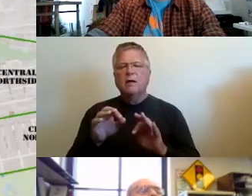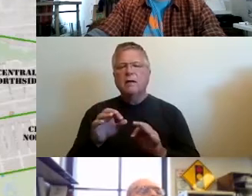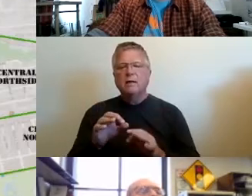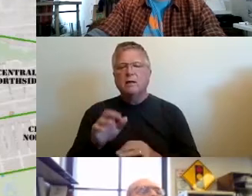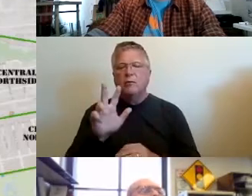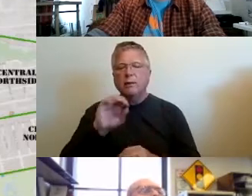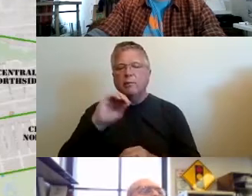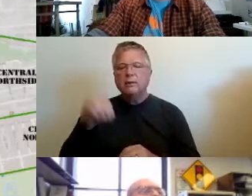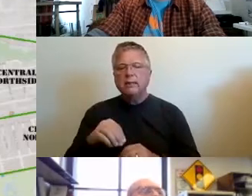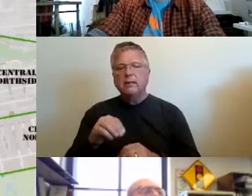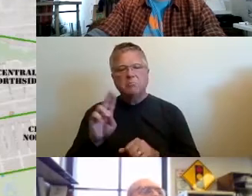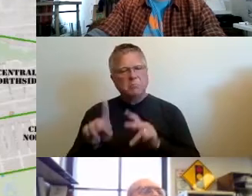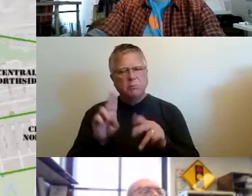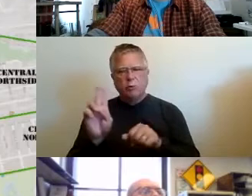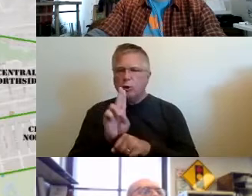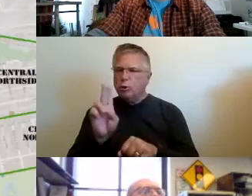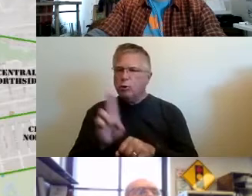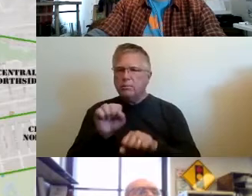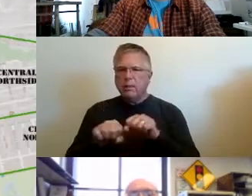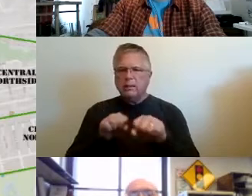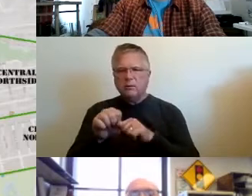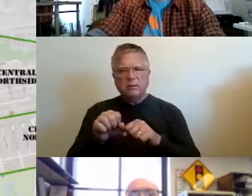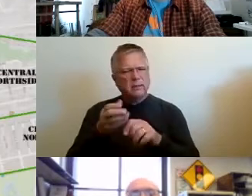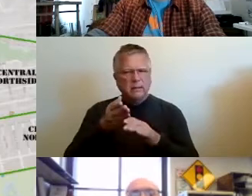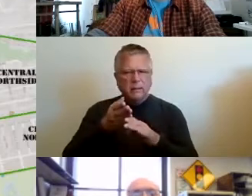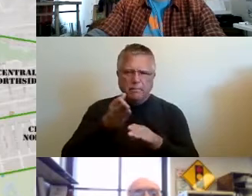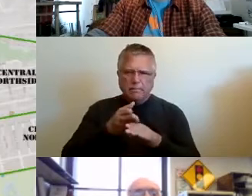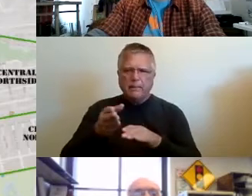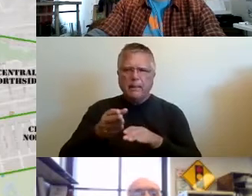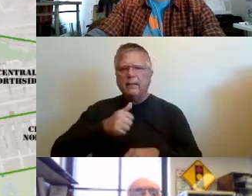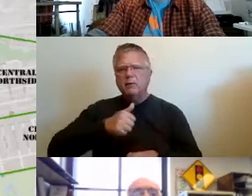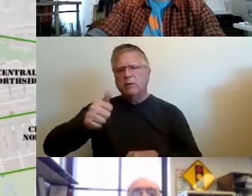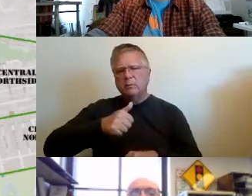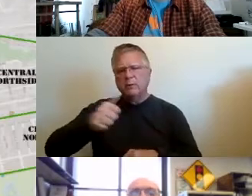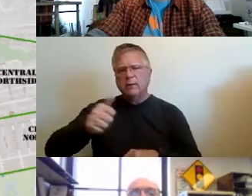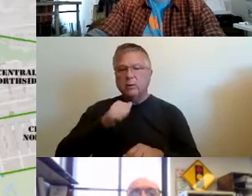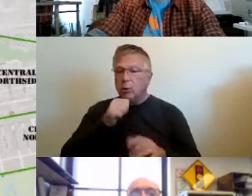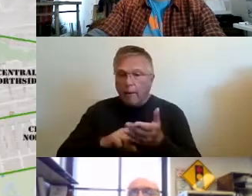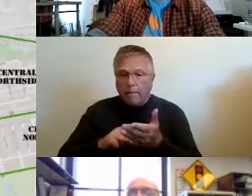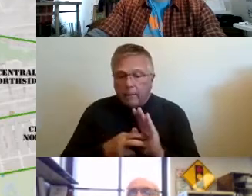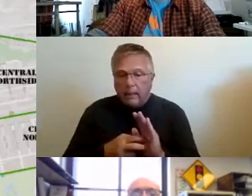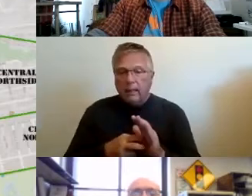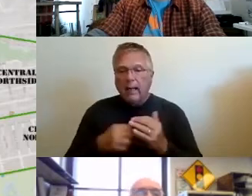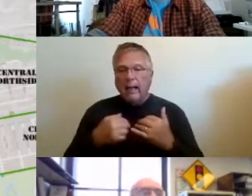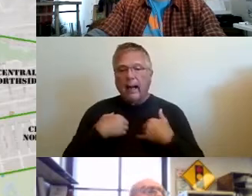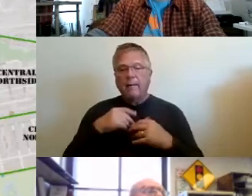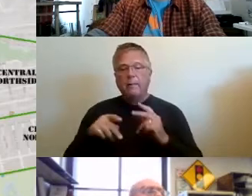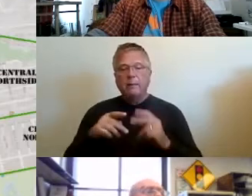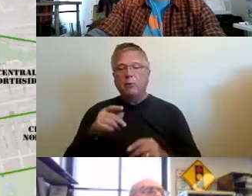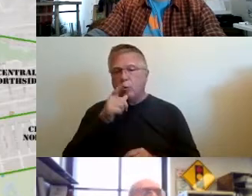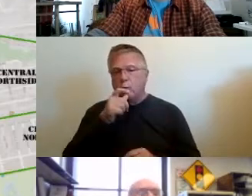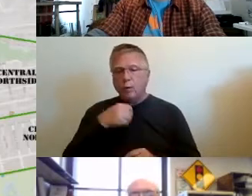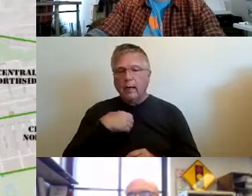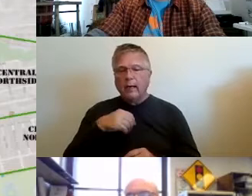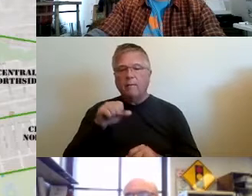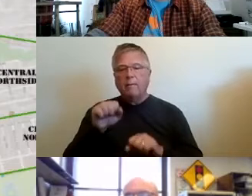use bicycle as their primary mode of work trip. So it doesn't mean that there are people who might have bike